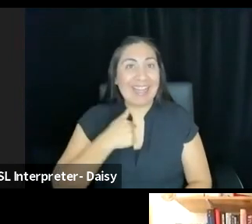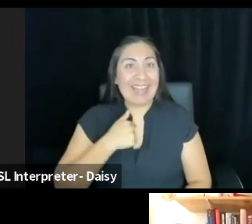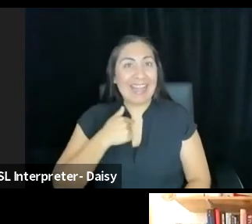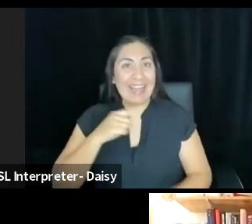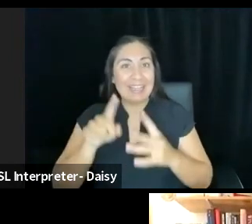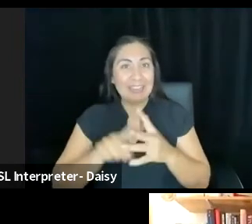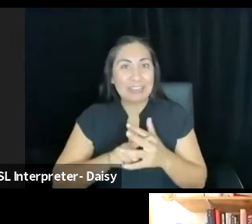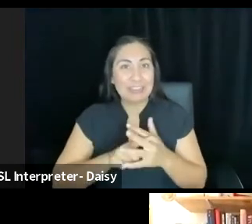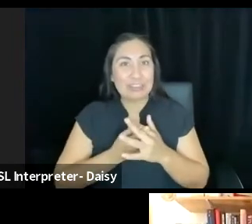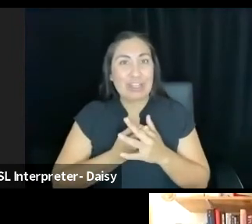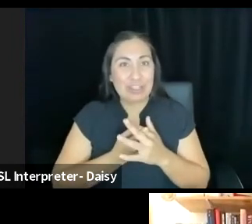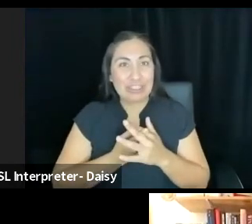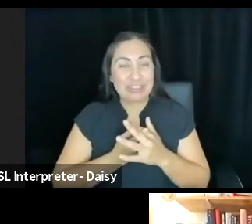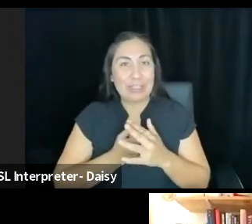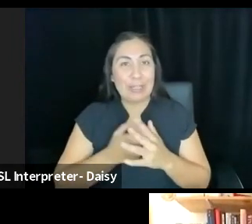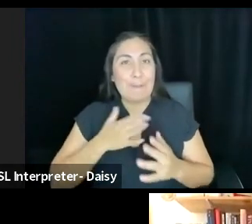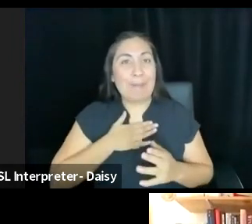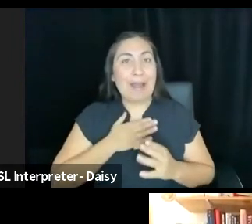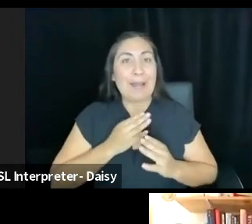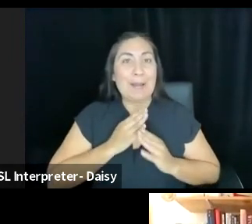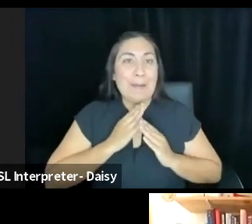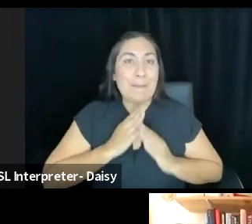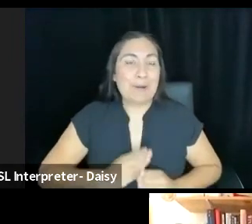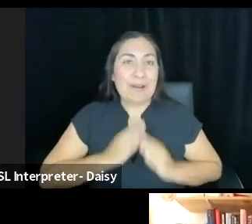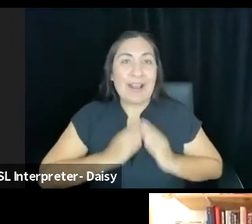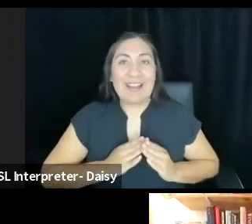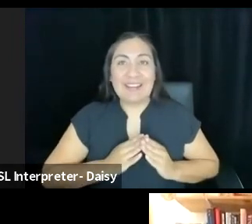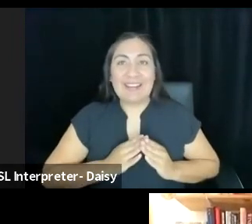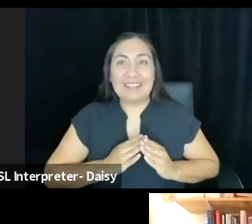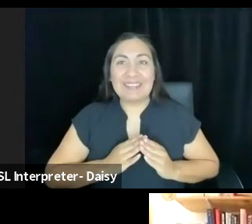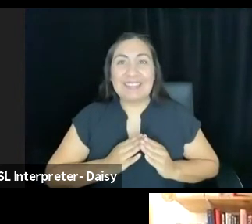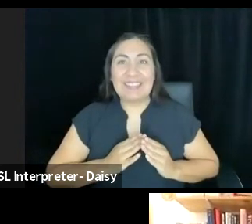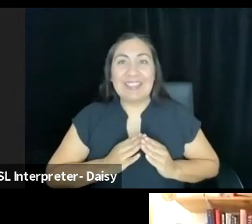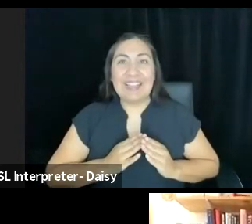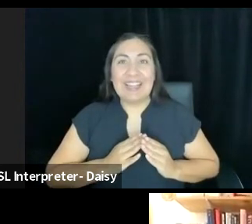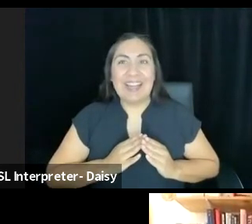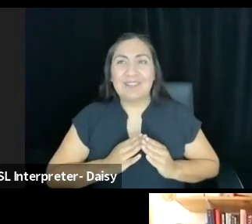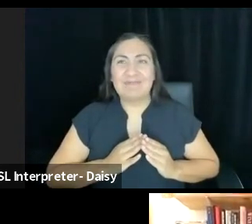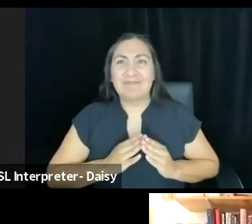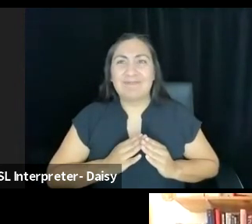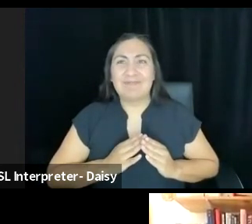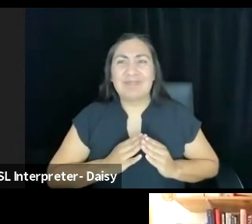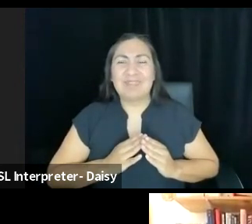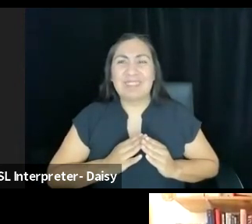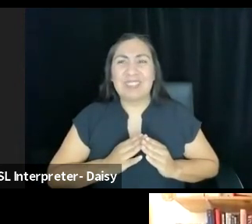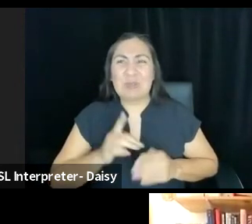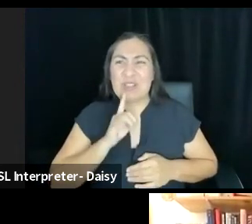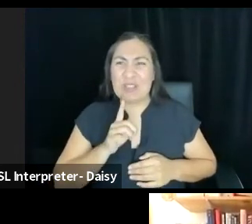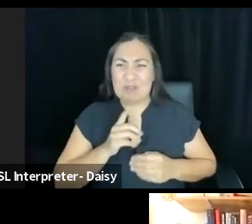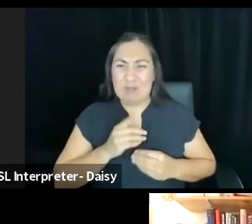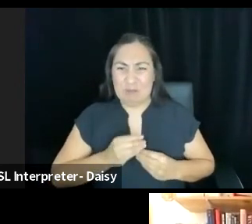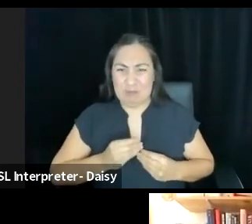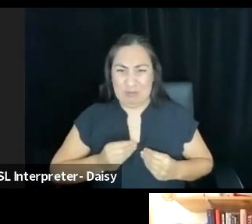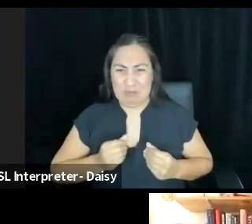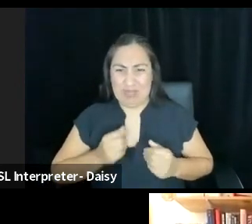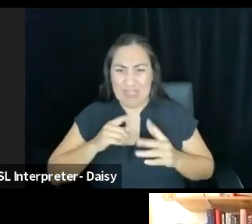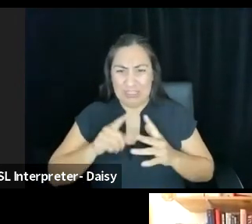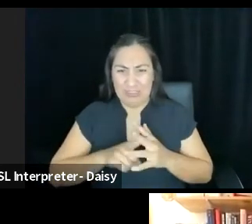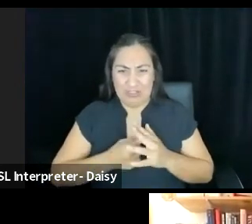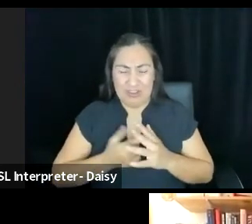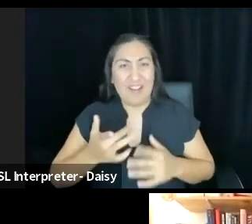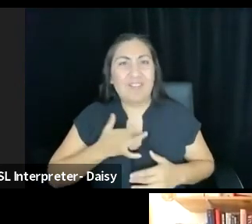bronchitis and what have you, that I started to feel something again. And Jeffrey, I